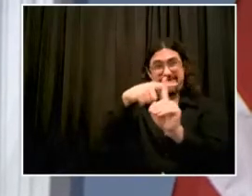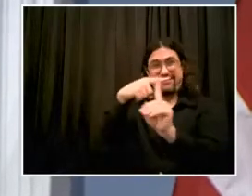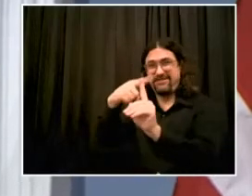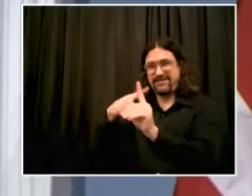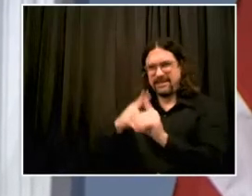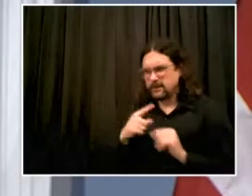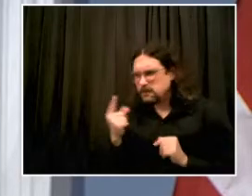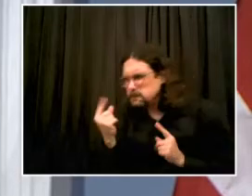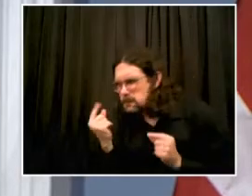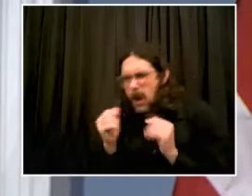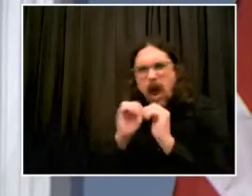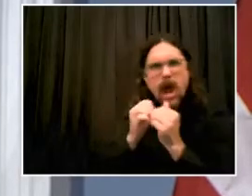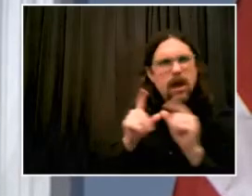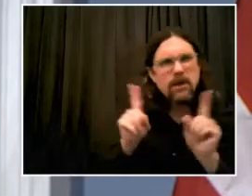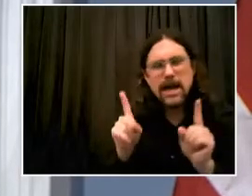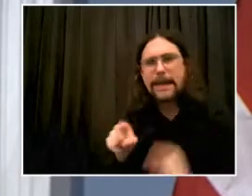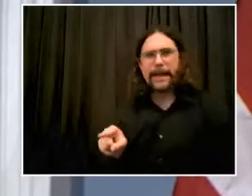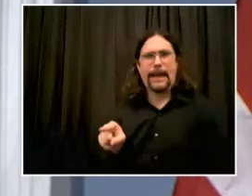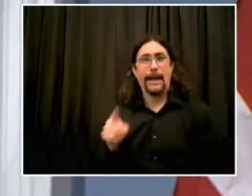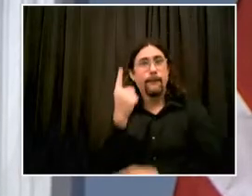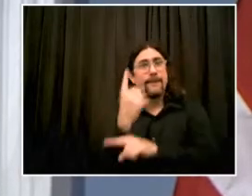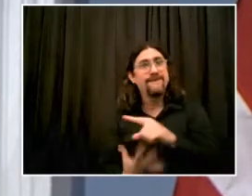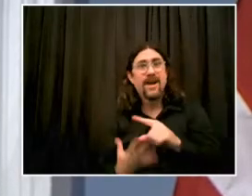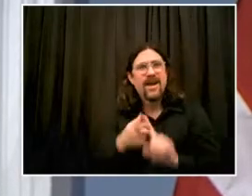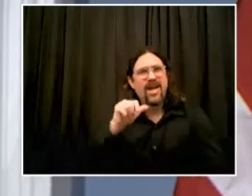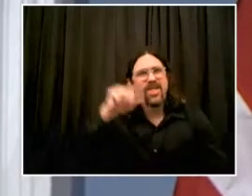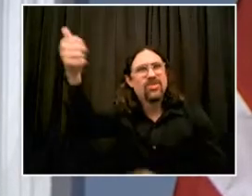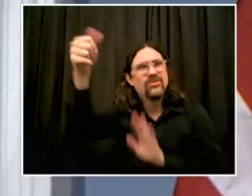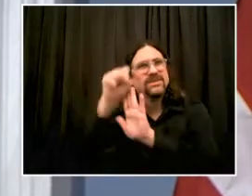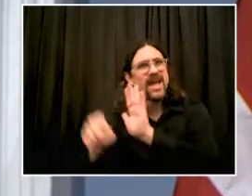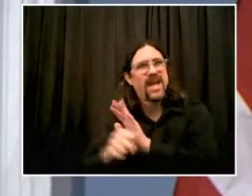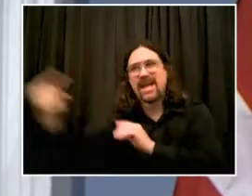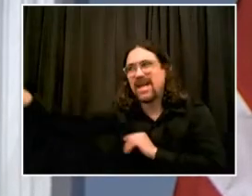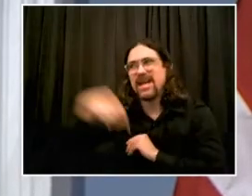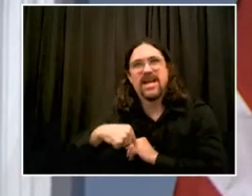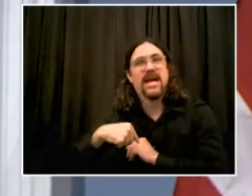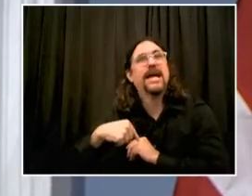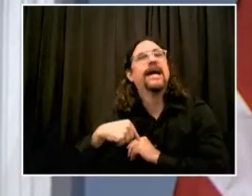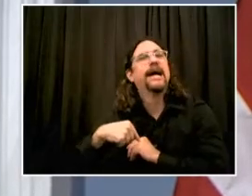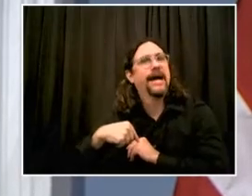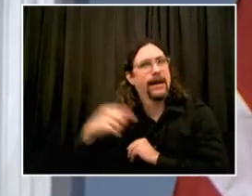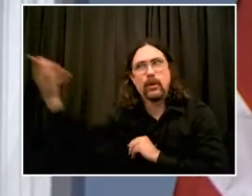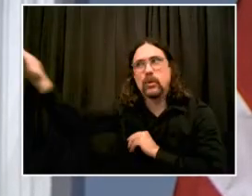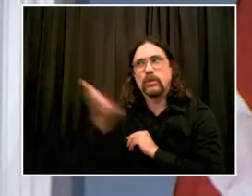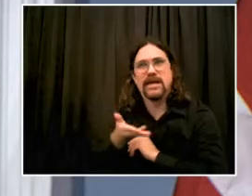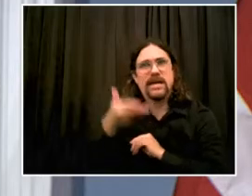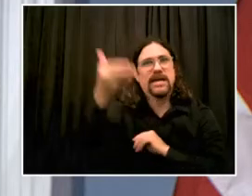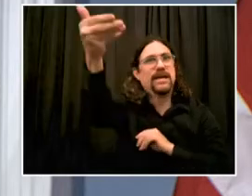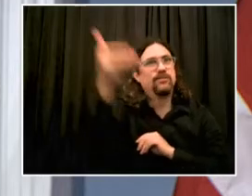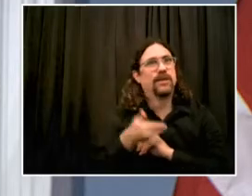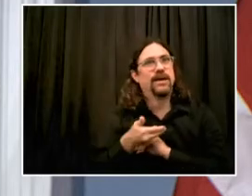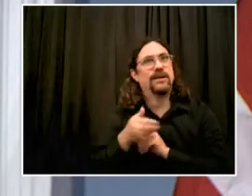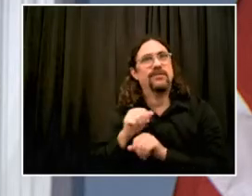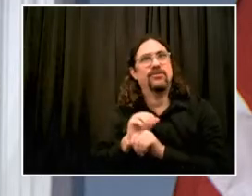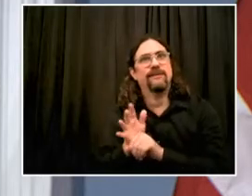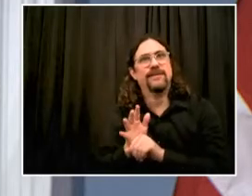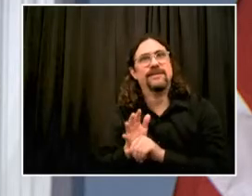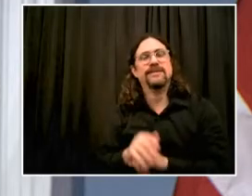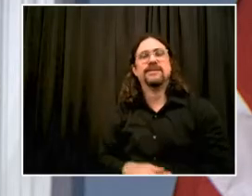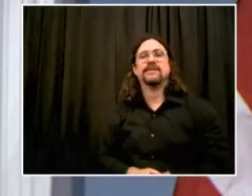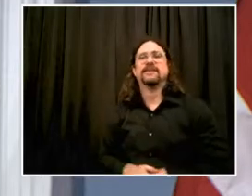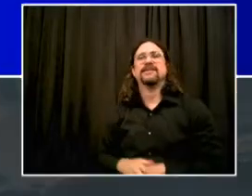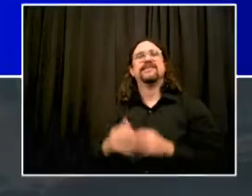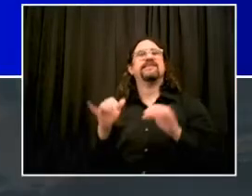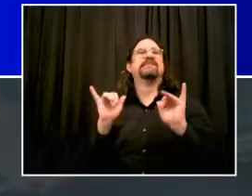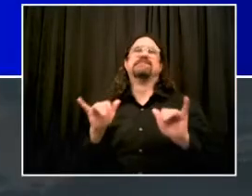you arrive to keep New York City safe. In order to help you do that, we're going to give you a call. When we call you, we're going to start